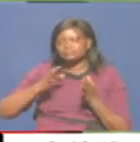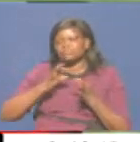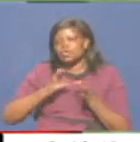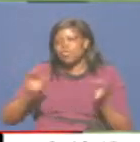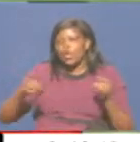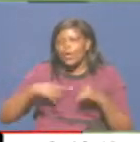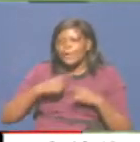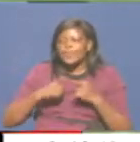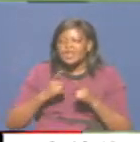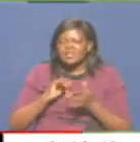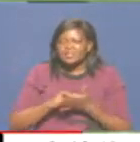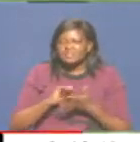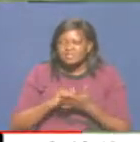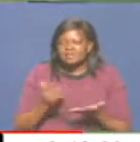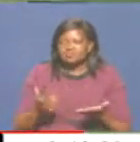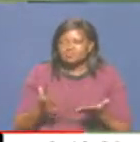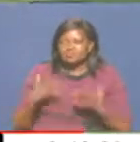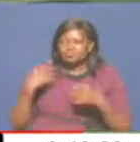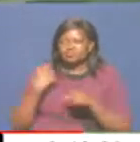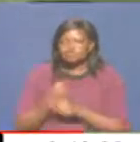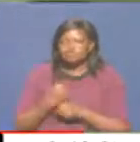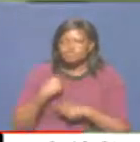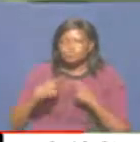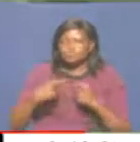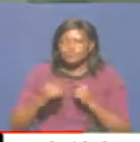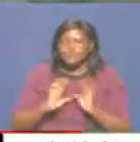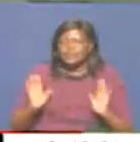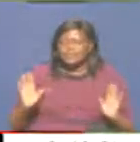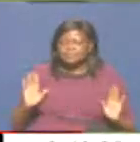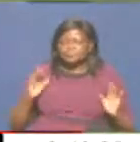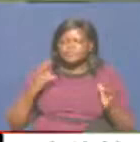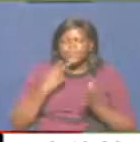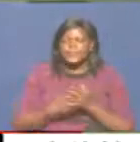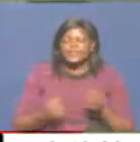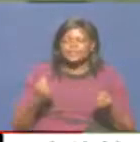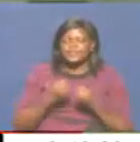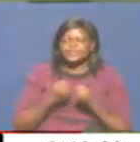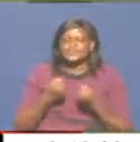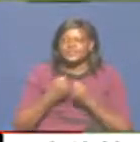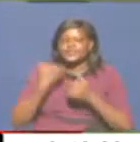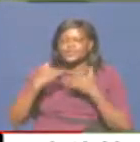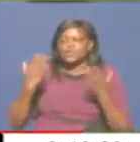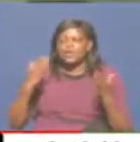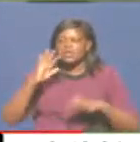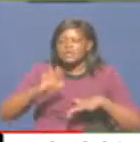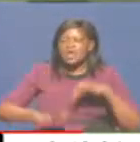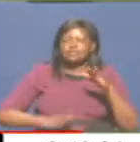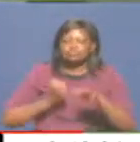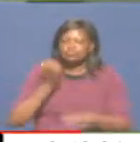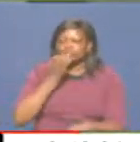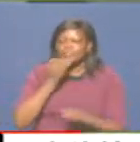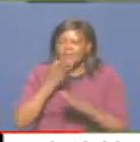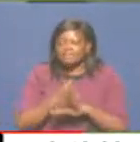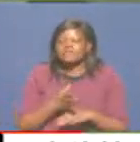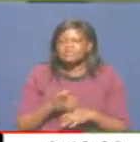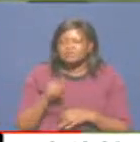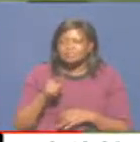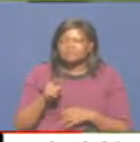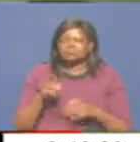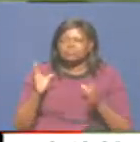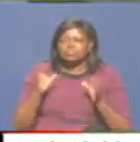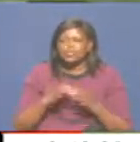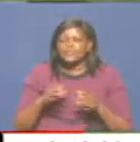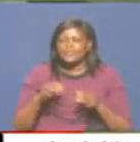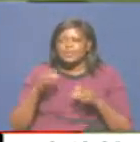that we need to trust the process. Both games will be staged at Nyayo National Stadium after Bright Starlets opted to host